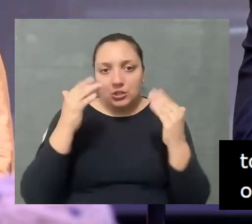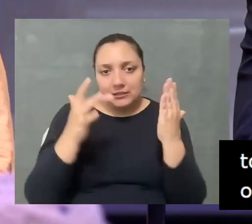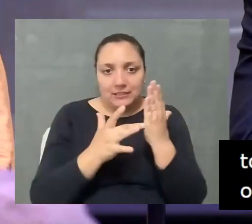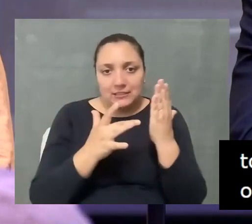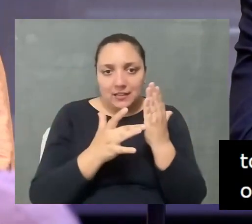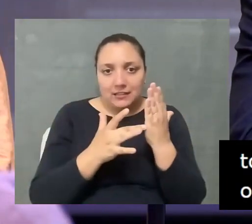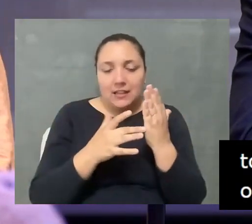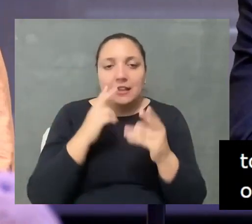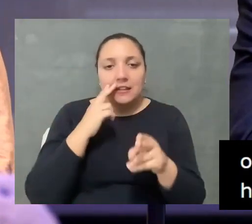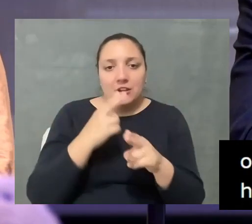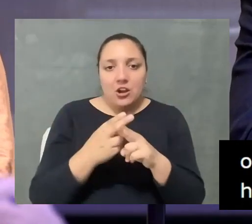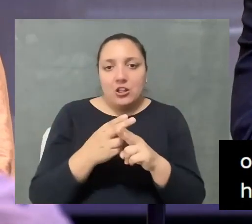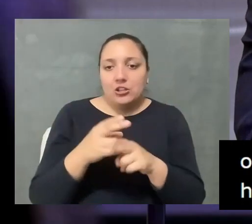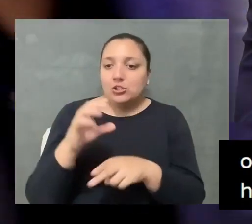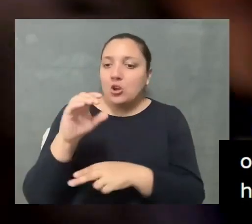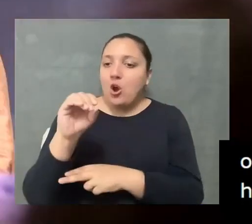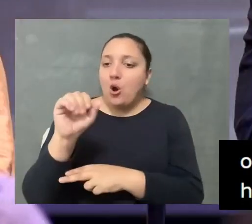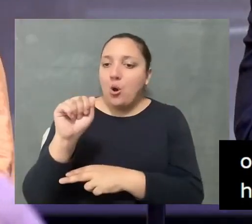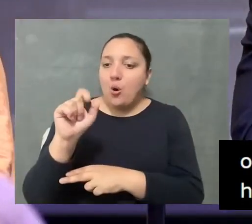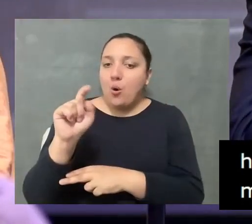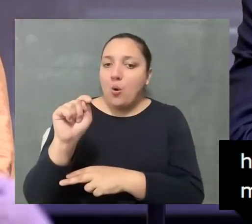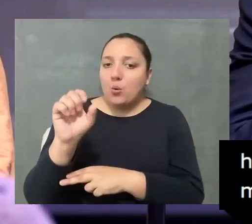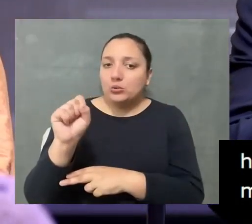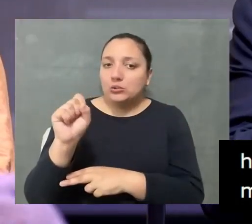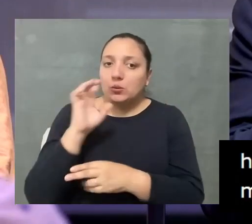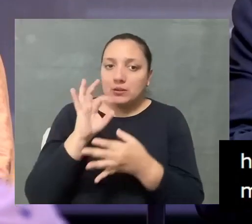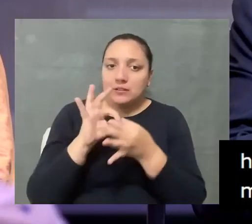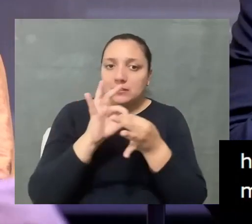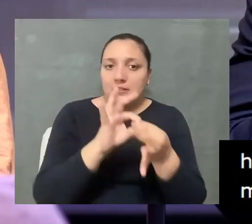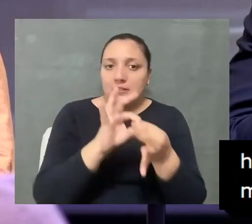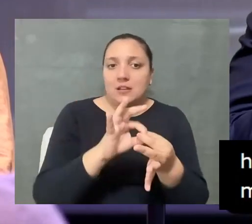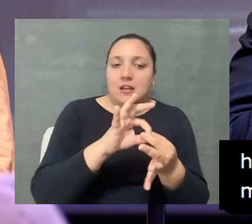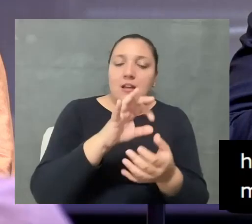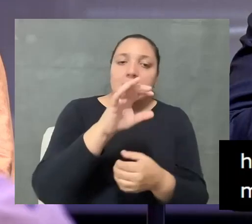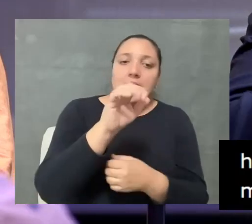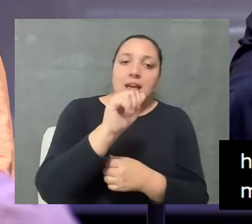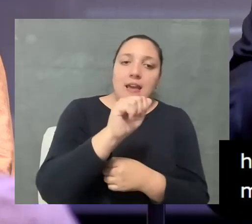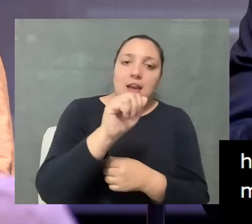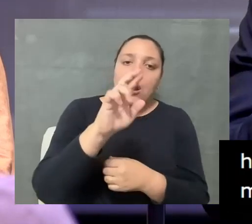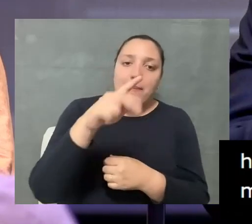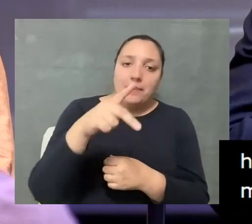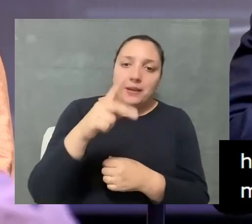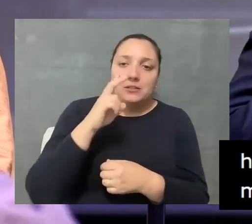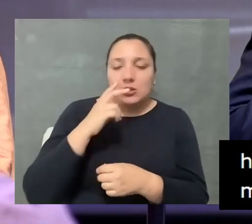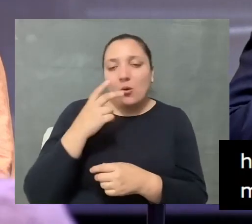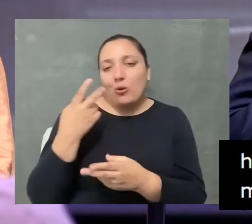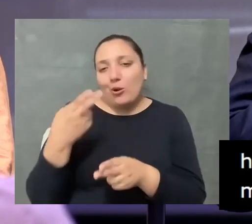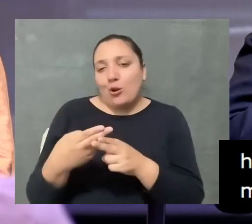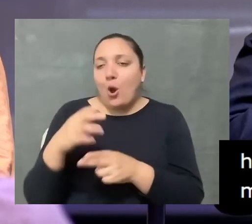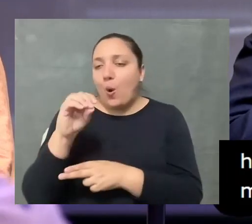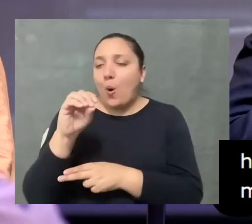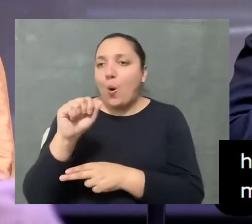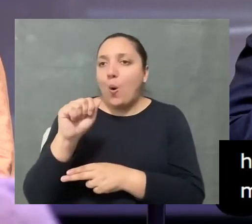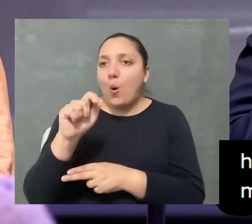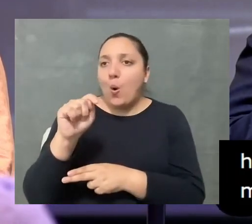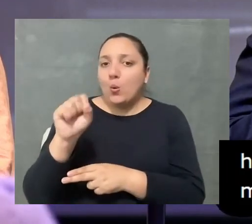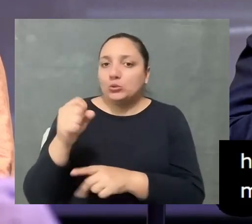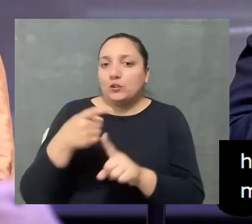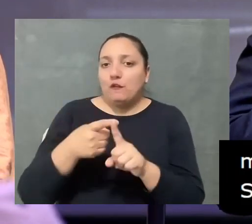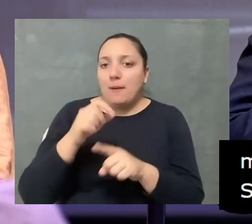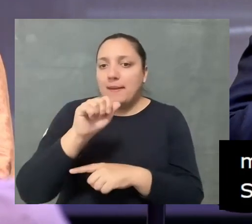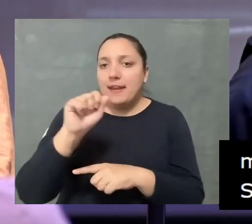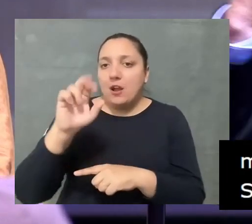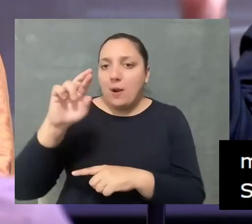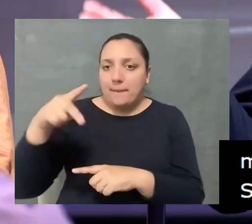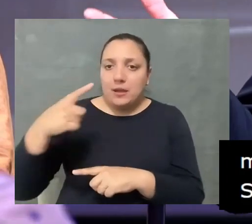OATS, and we're affiliated with AARP, so now we're OATS from AARP. And we run all these free programs for older adults around the country.